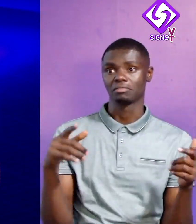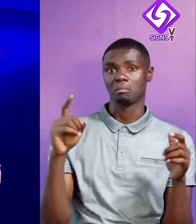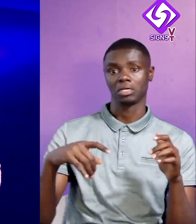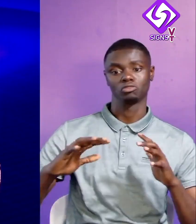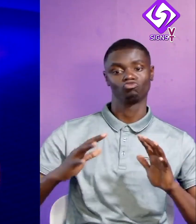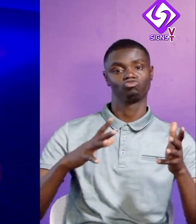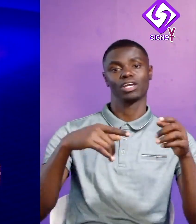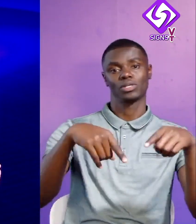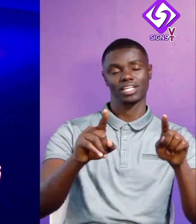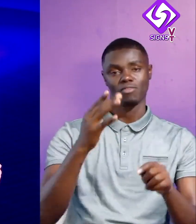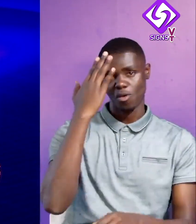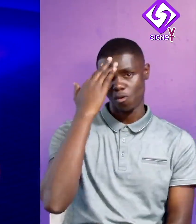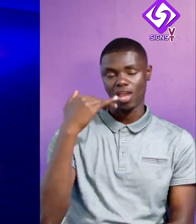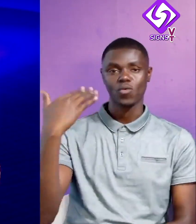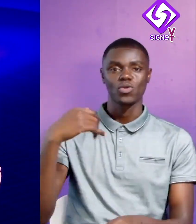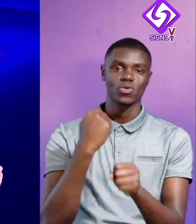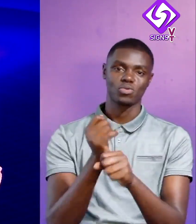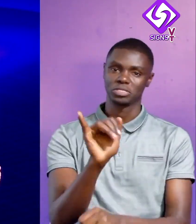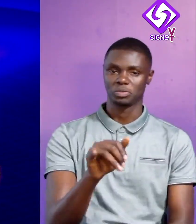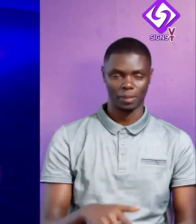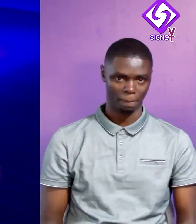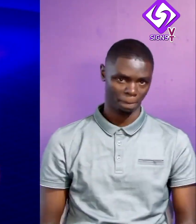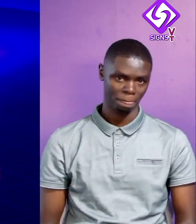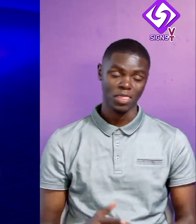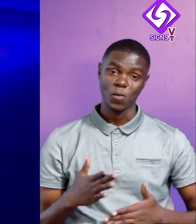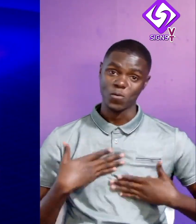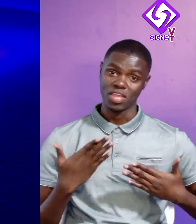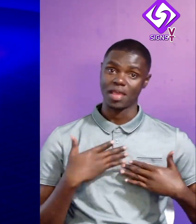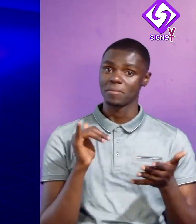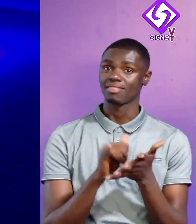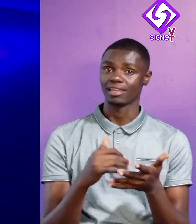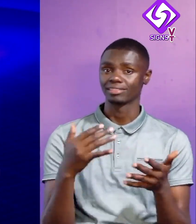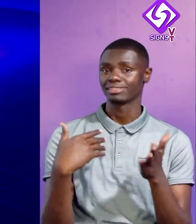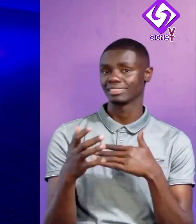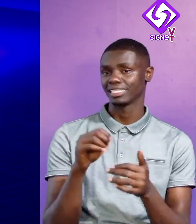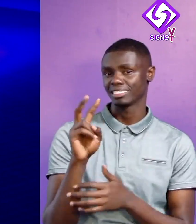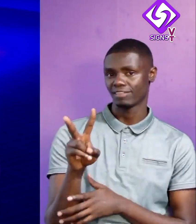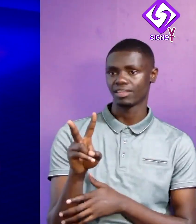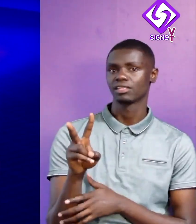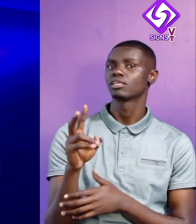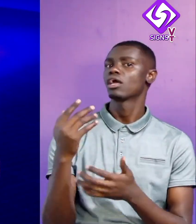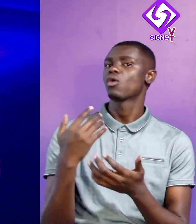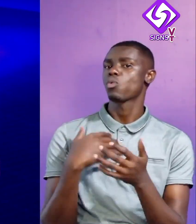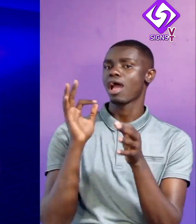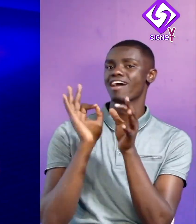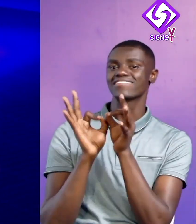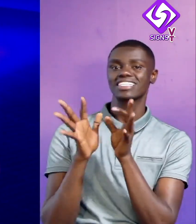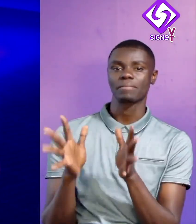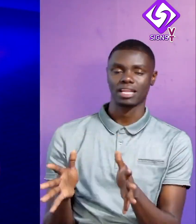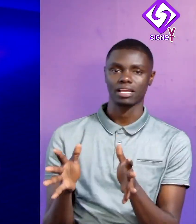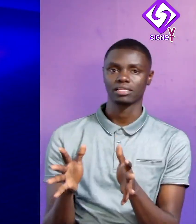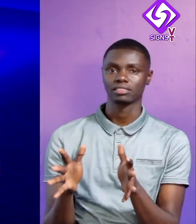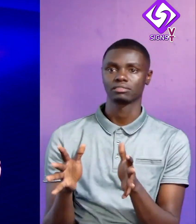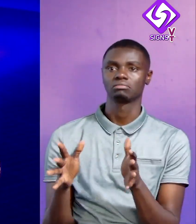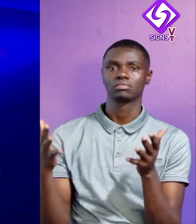debe kidogo, because we always do that. And we are happy that at least Sign TV huwa tuko na interpreter mwenye